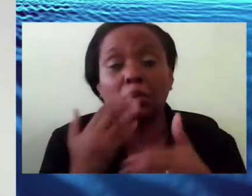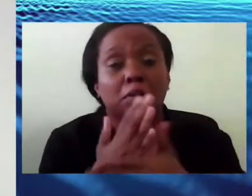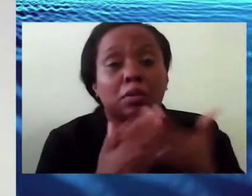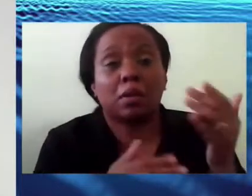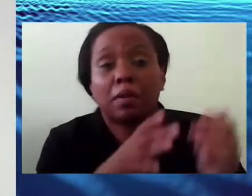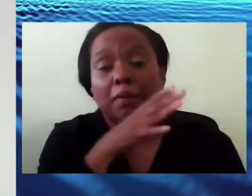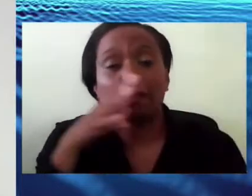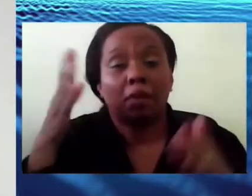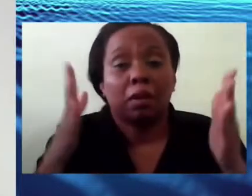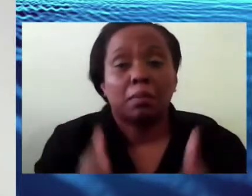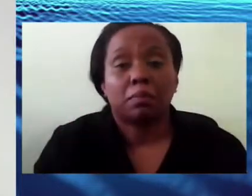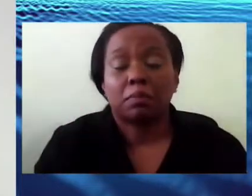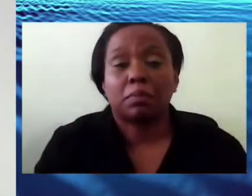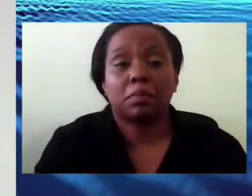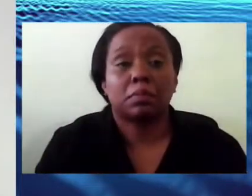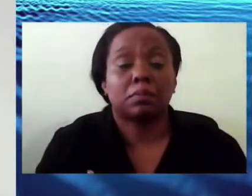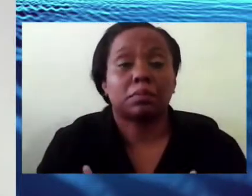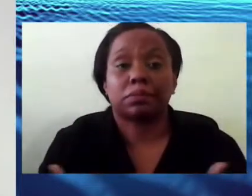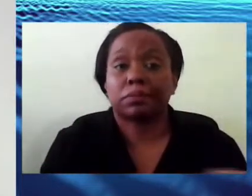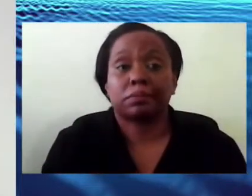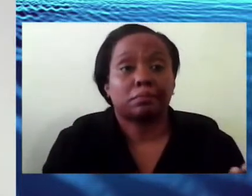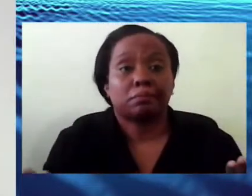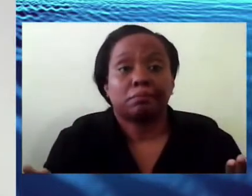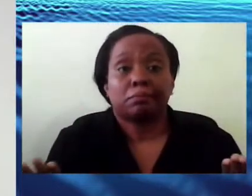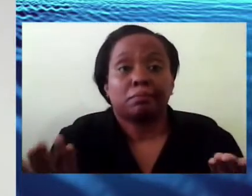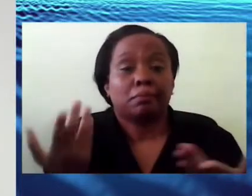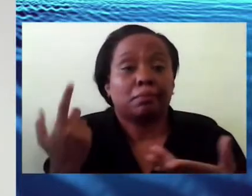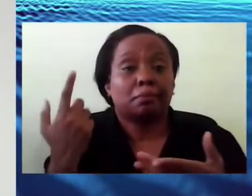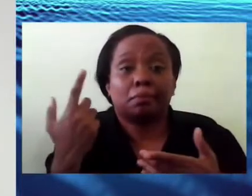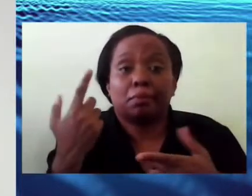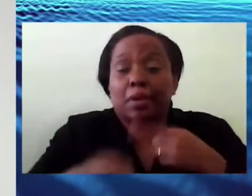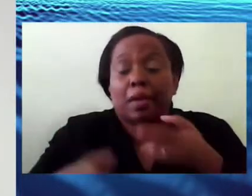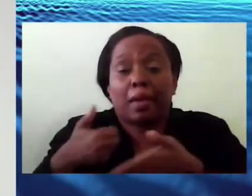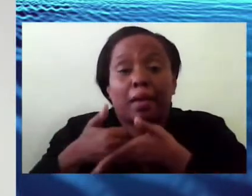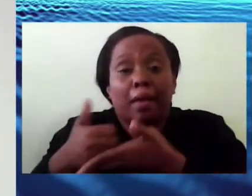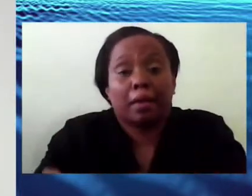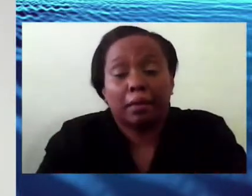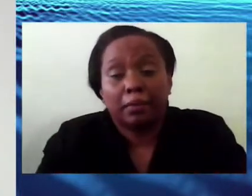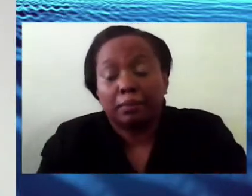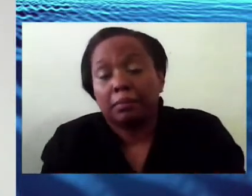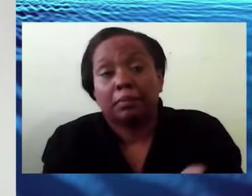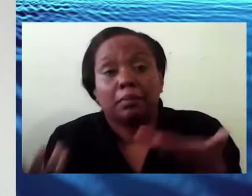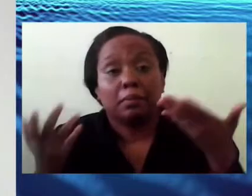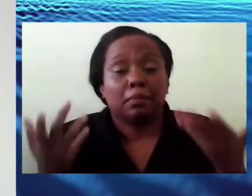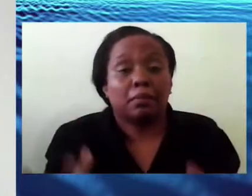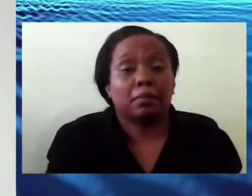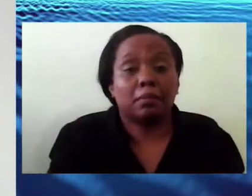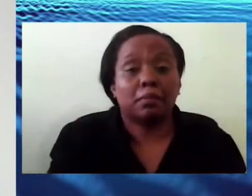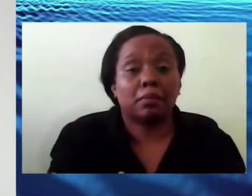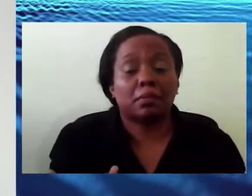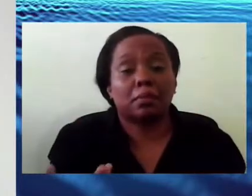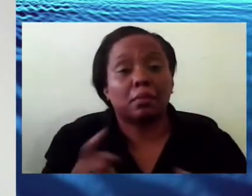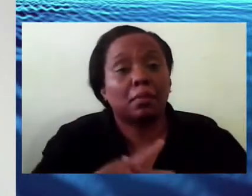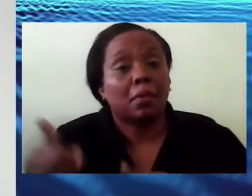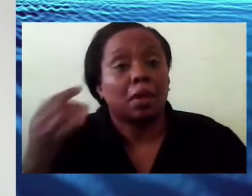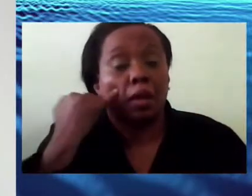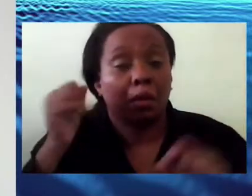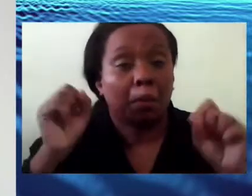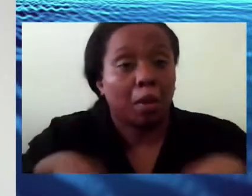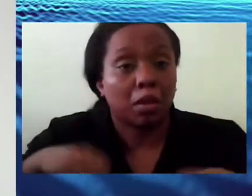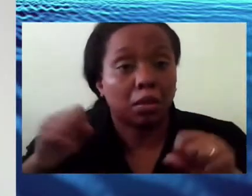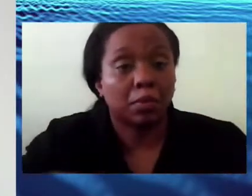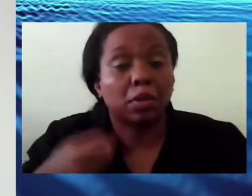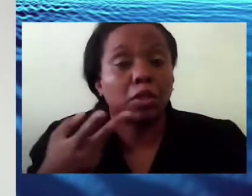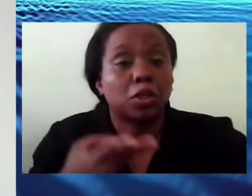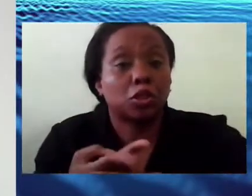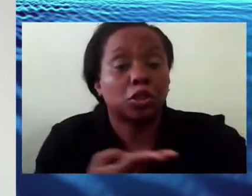not necessarily have a choice, but wherever possible, sheep really should be taken out of pastures, in sheltered areas,